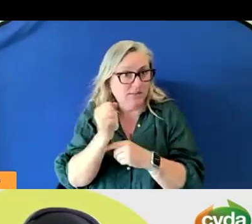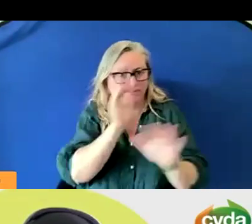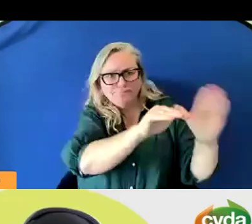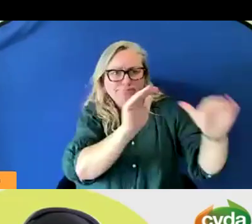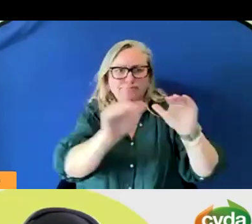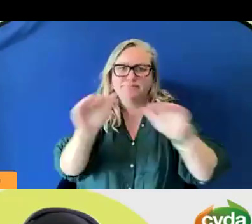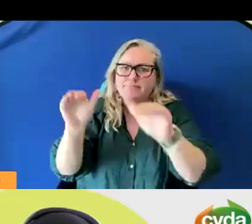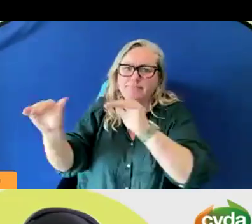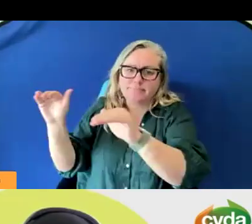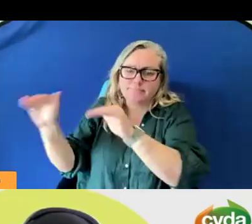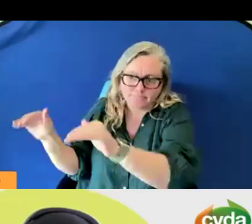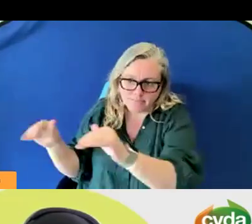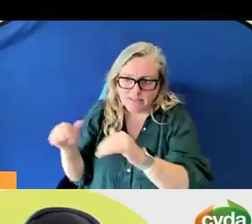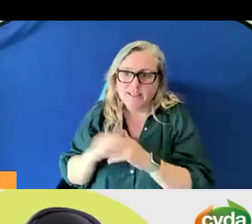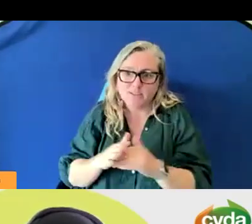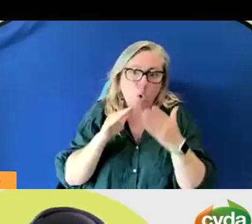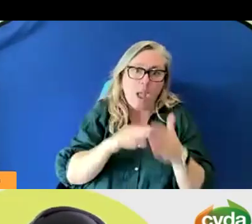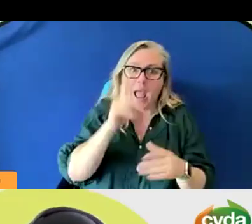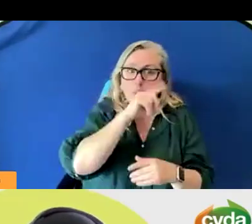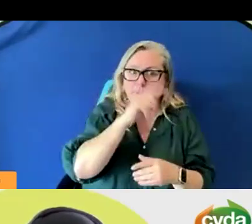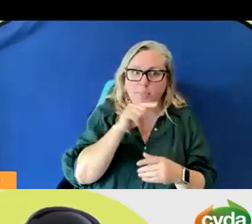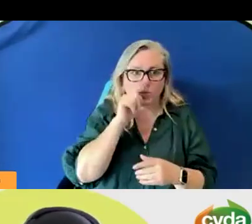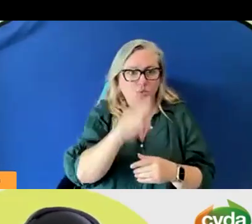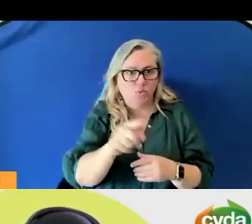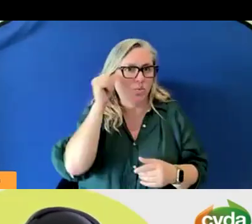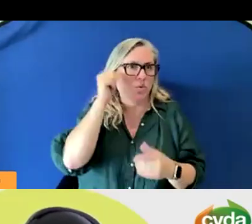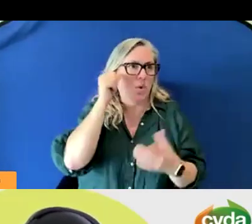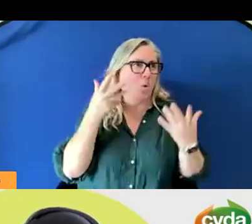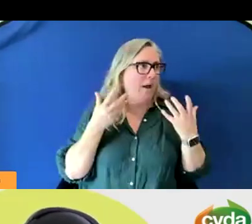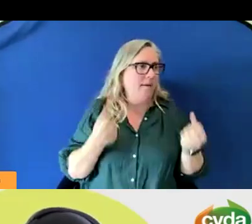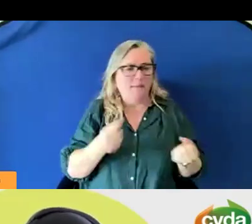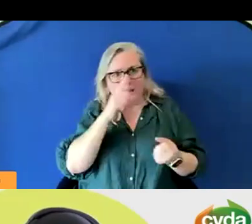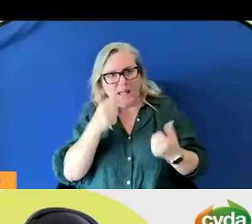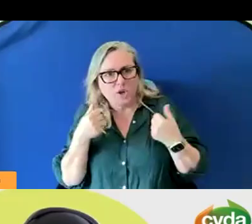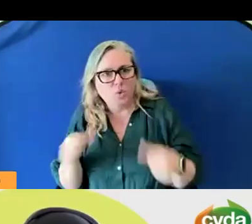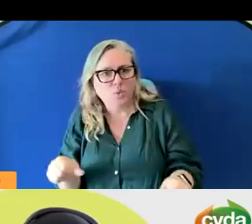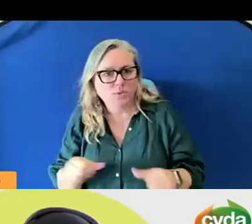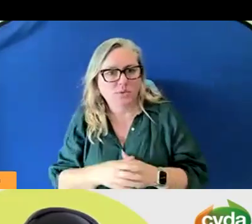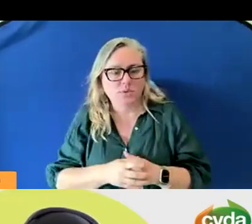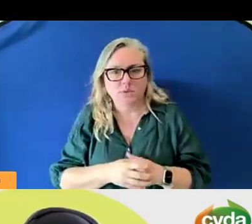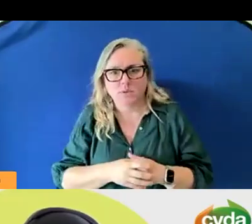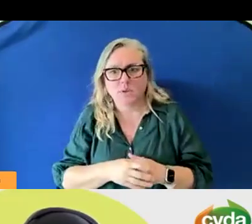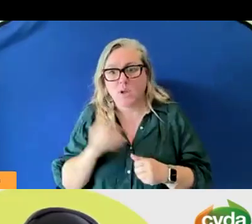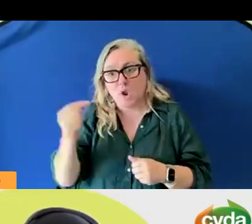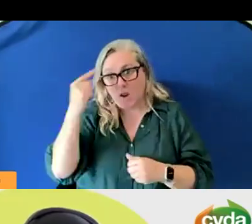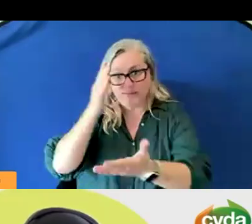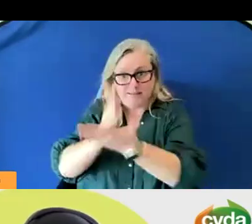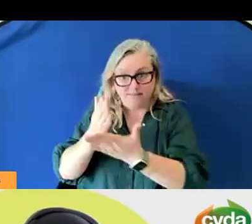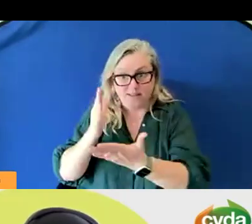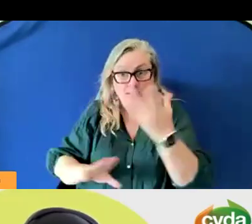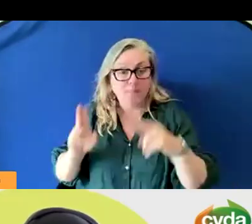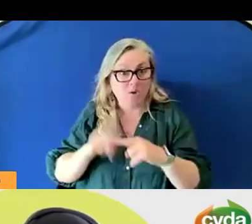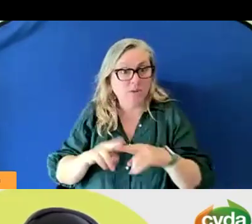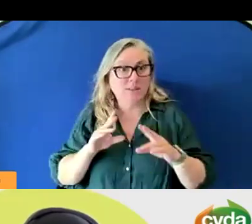language around it and help people to engage. So I think definitely for the parents, it's I'm not